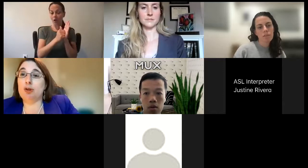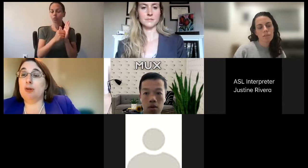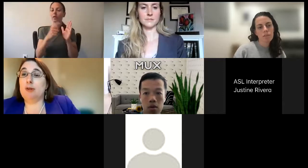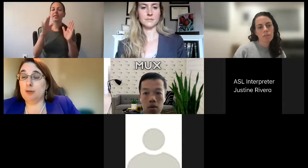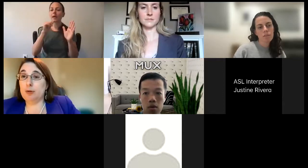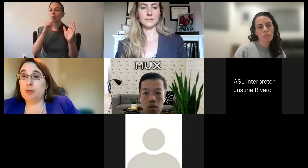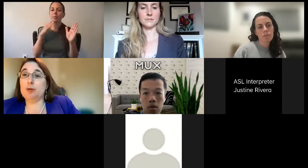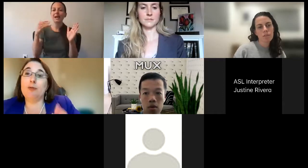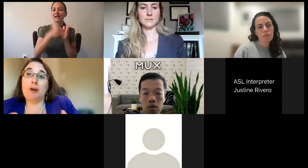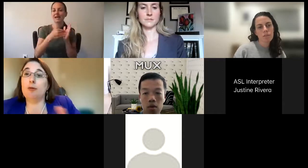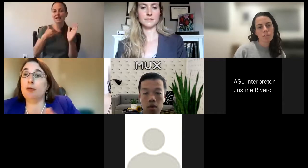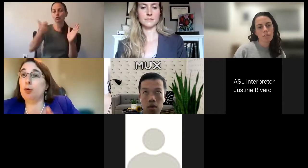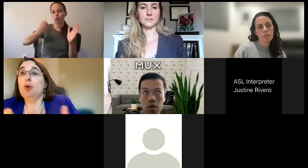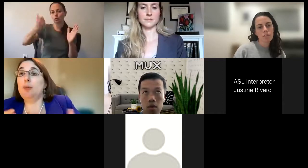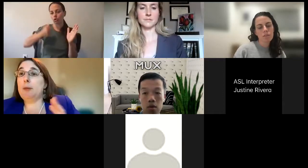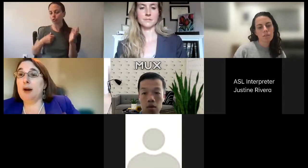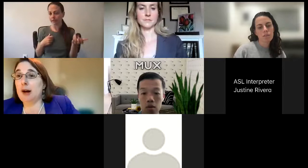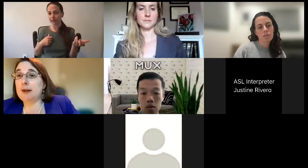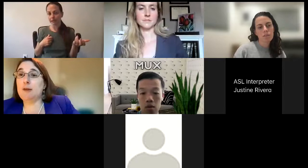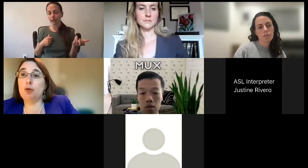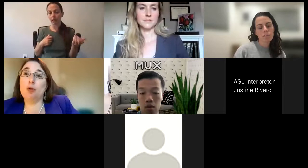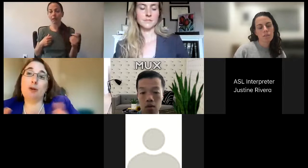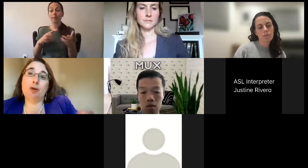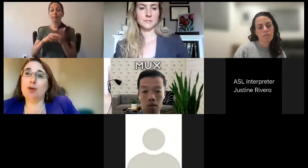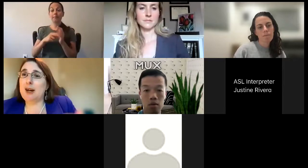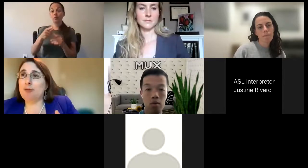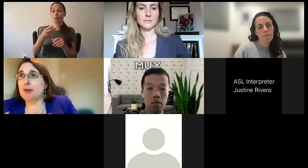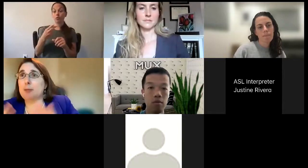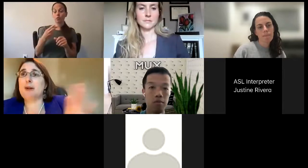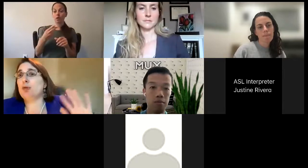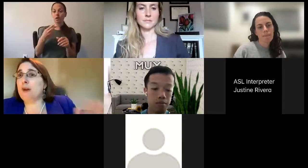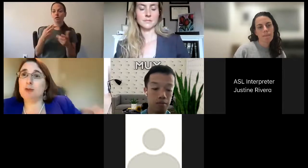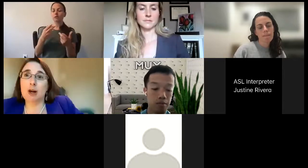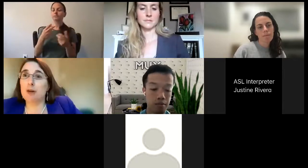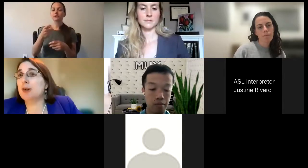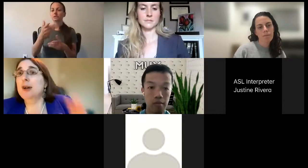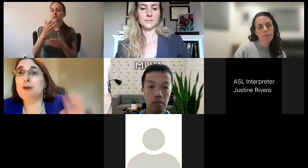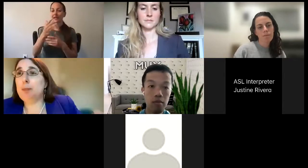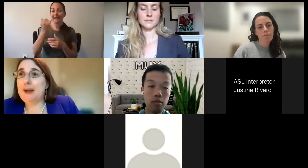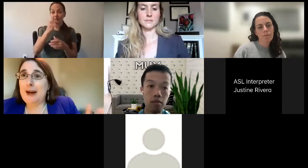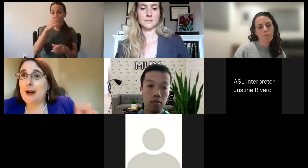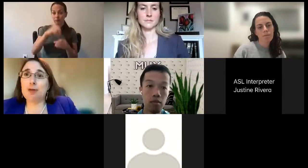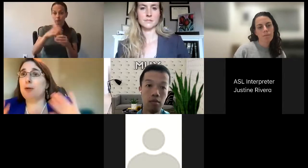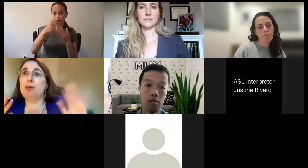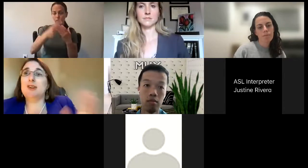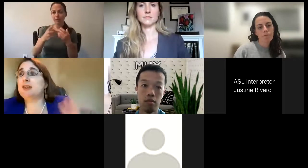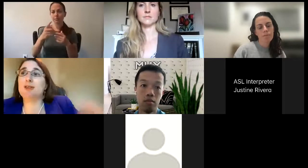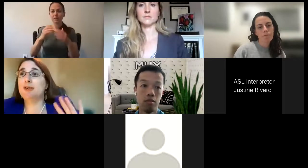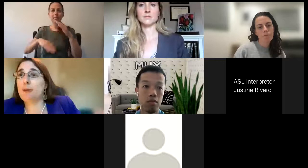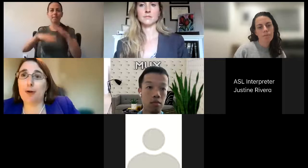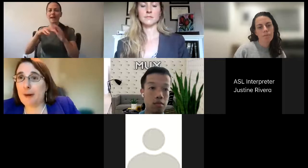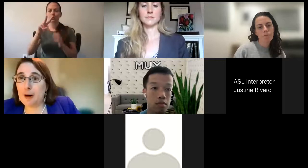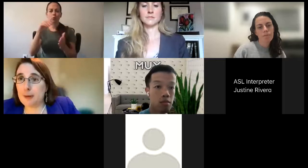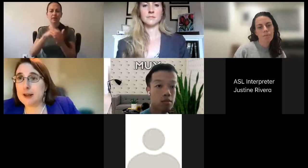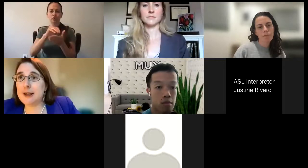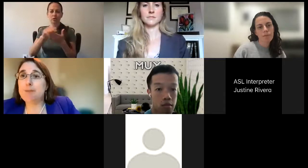Social Security disability. So many of you who may be on it, you know that you can only have like something like $2,000, bank account or something ridiculously